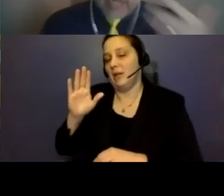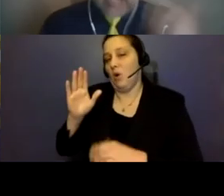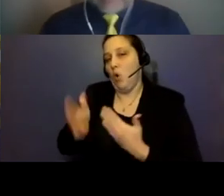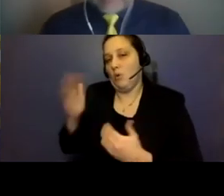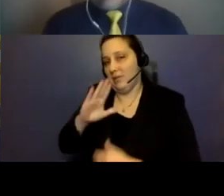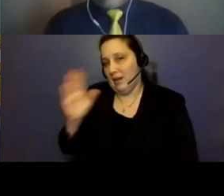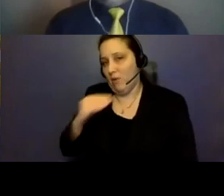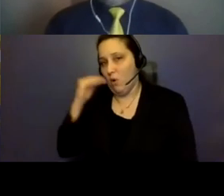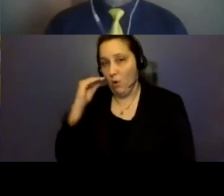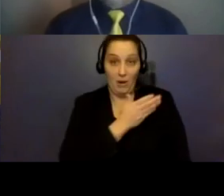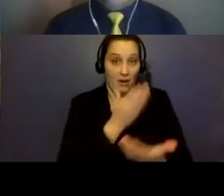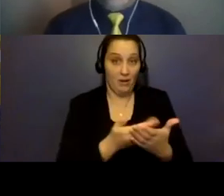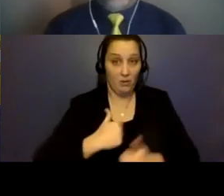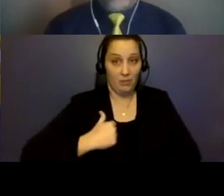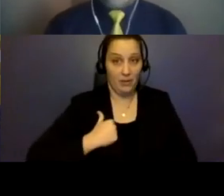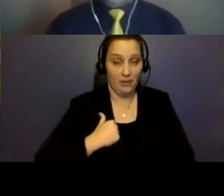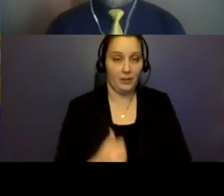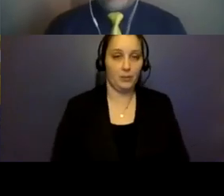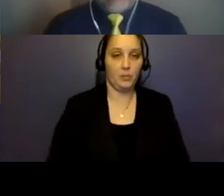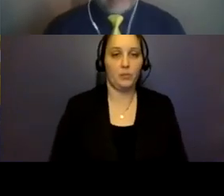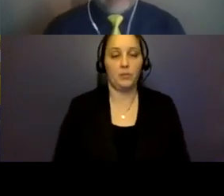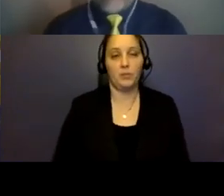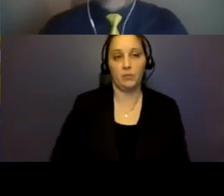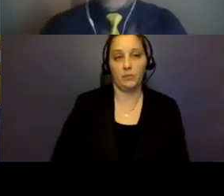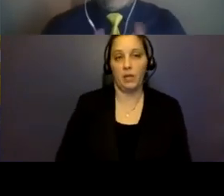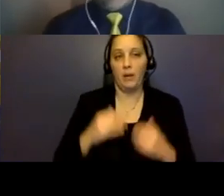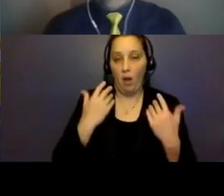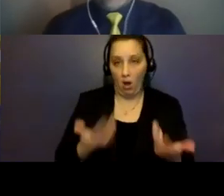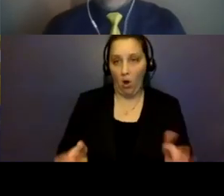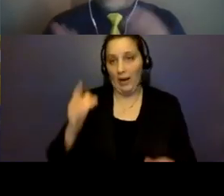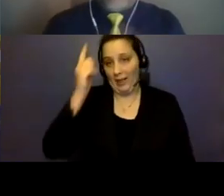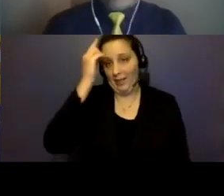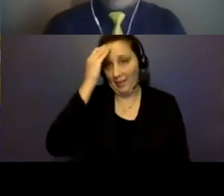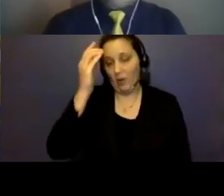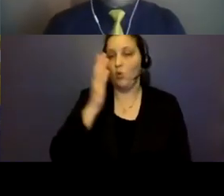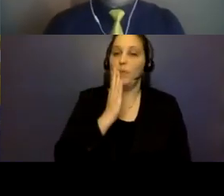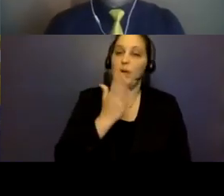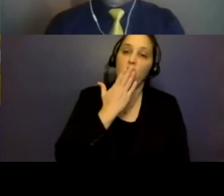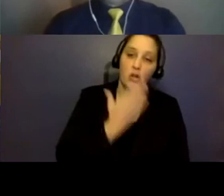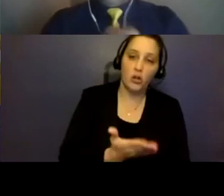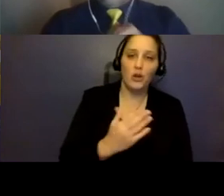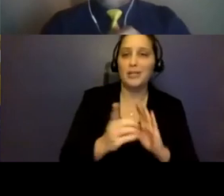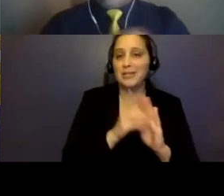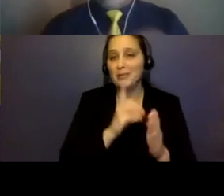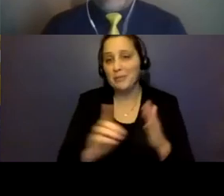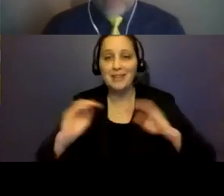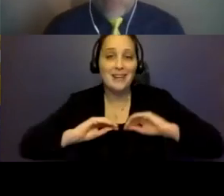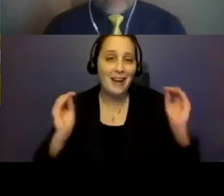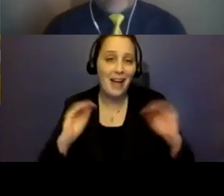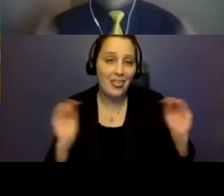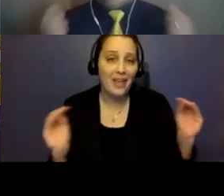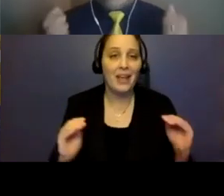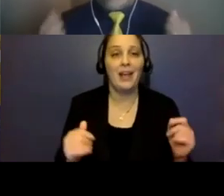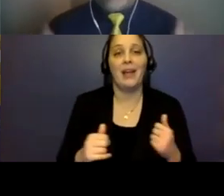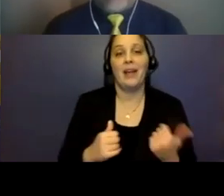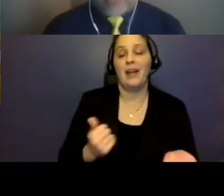When I got to the military, I'm already thinking, you know, it's going to be good. No one's going to discriminate because I'm poor,